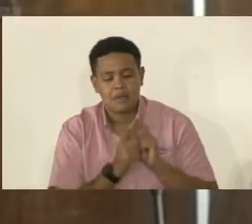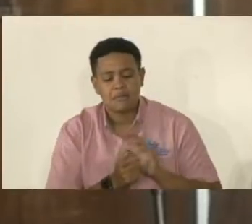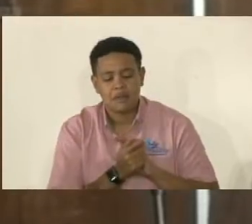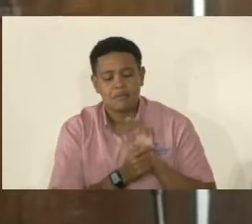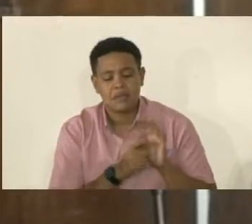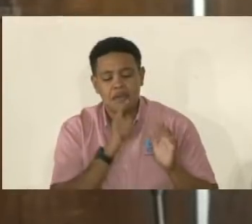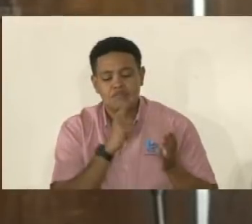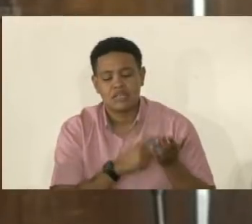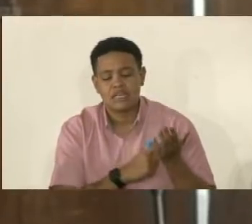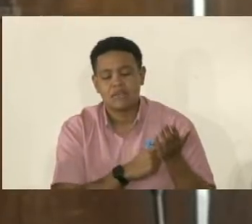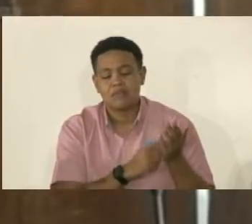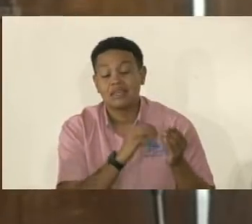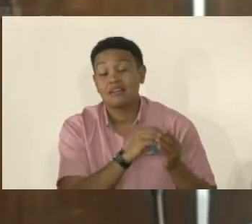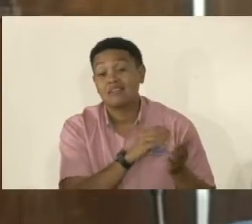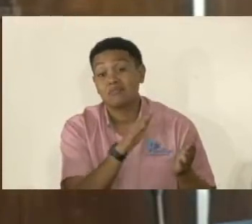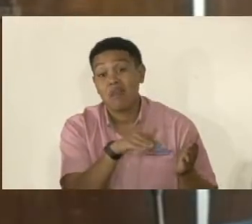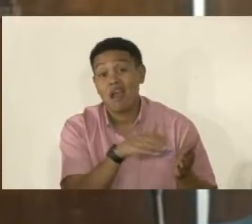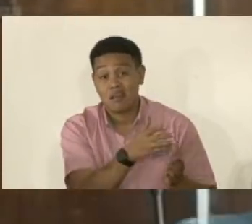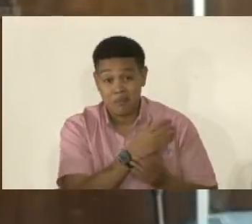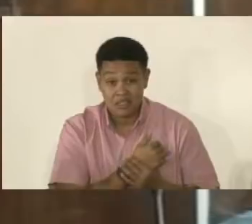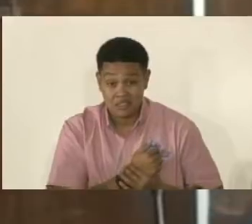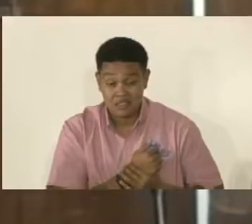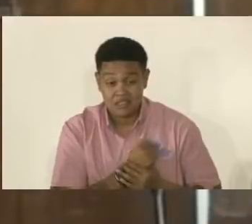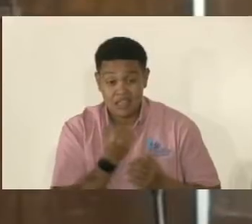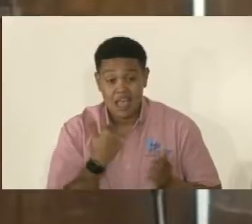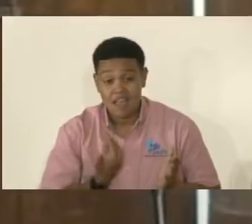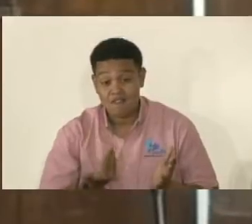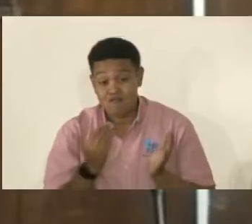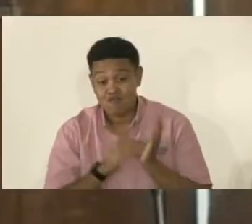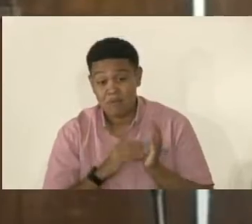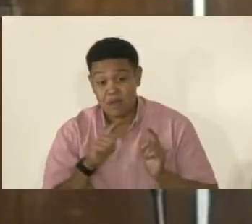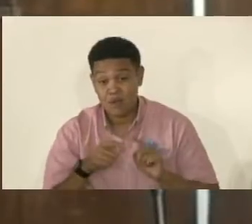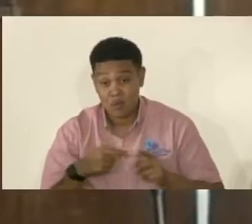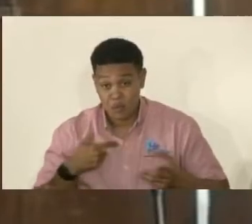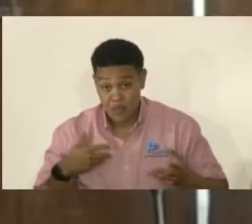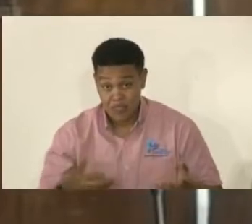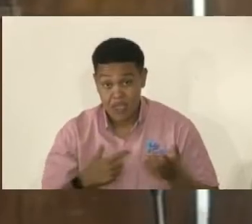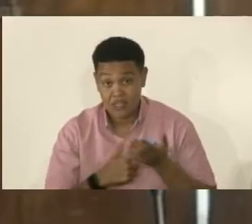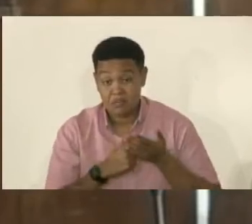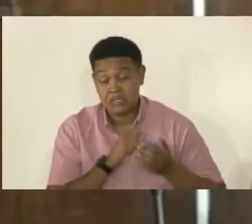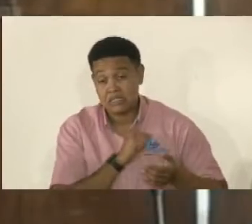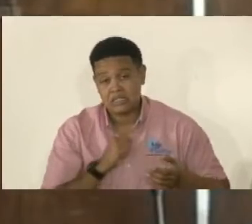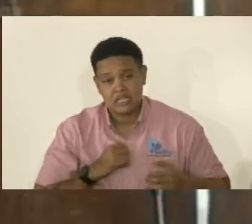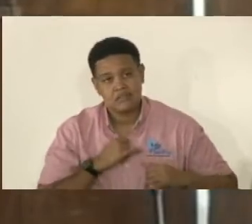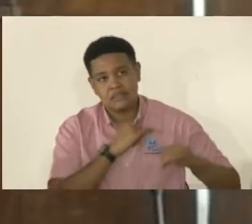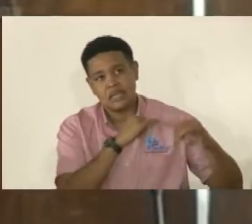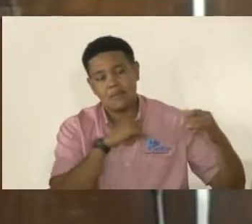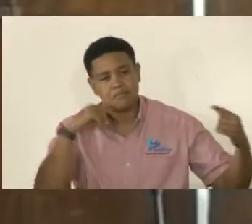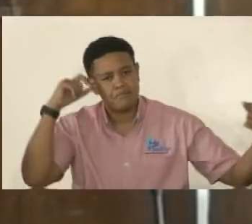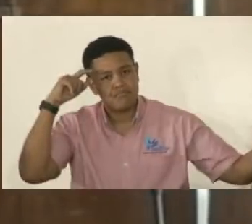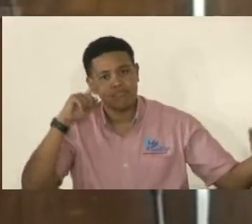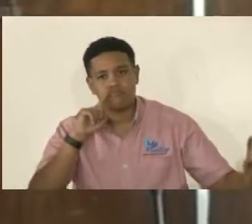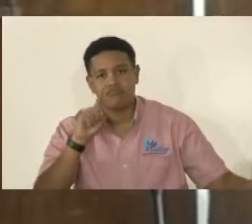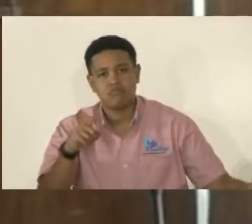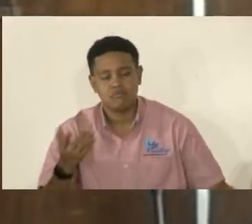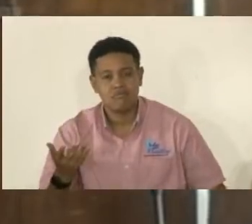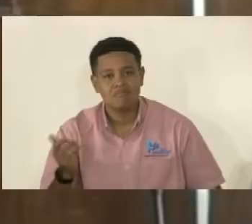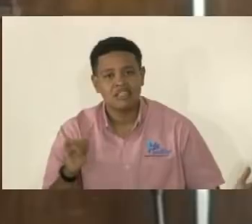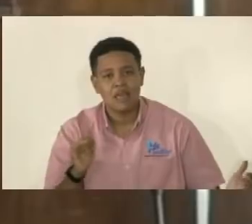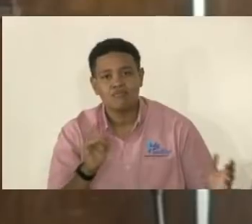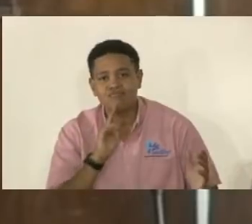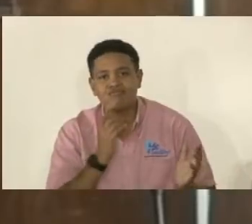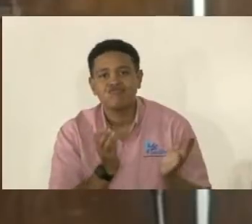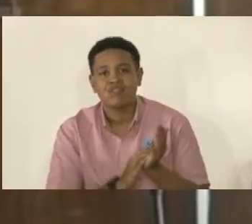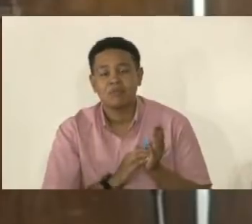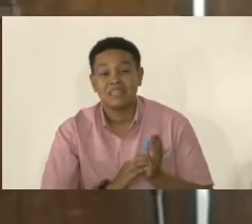being debated in the House. I reiterated it when we were debating it in the Senate, because the defective way in